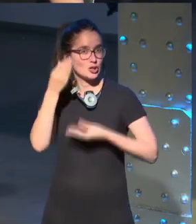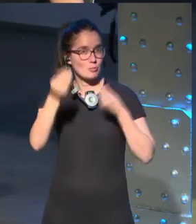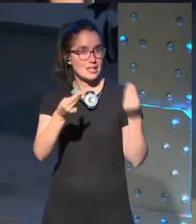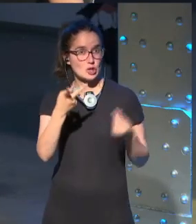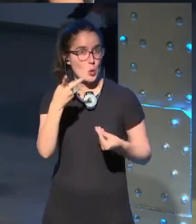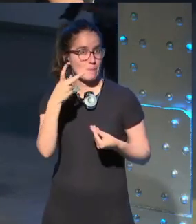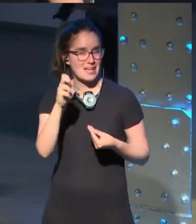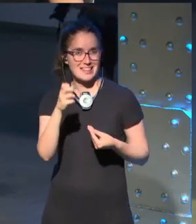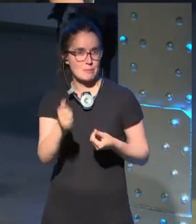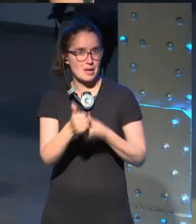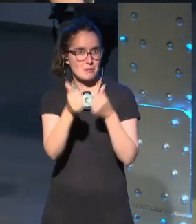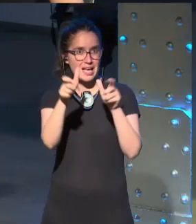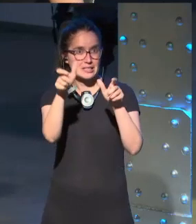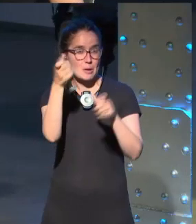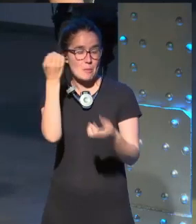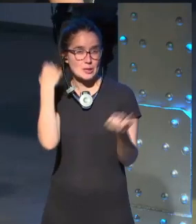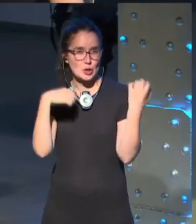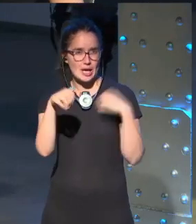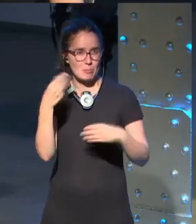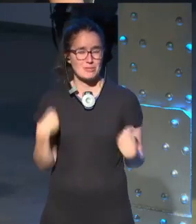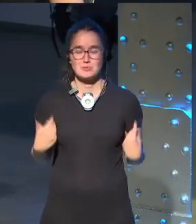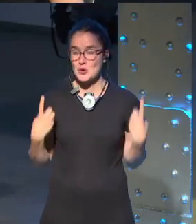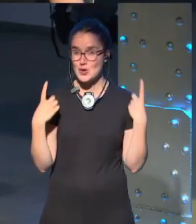on that, see? And